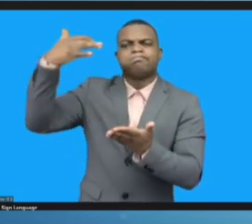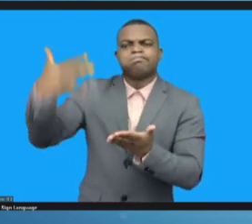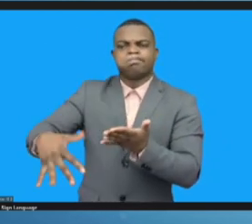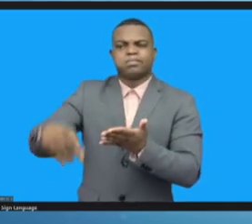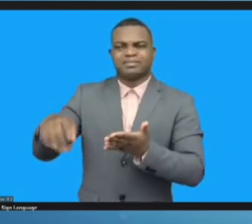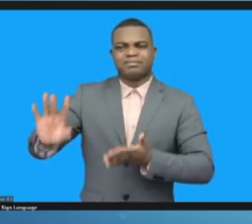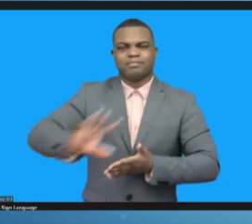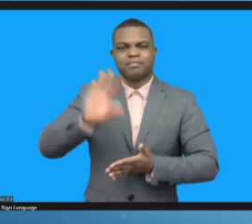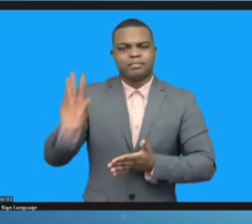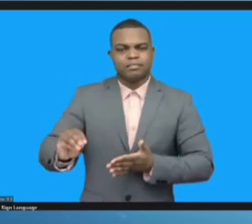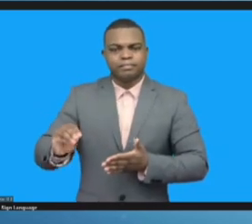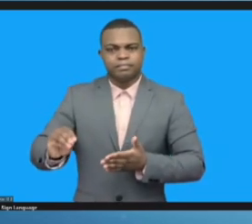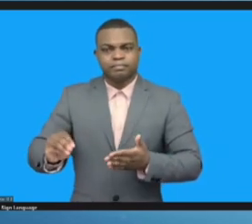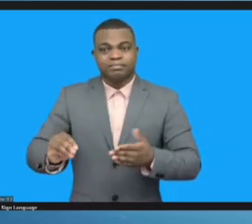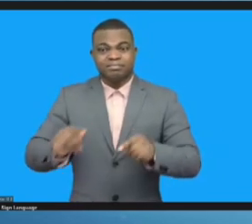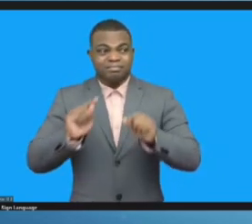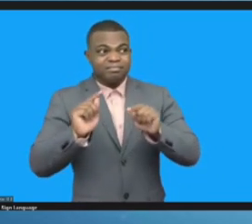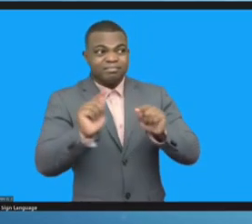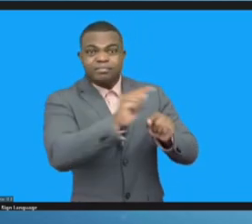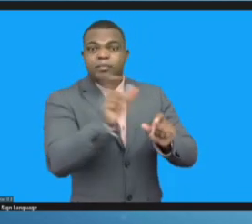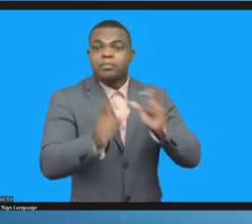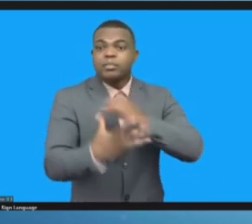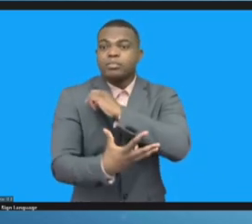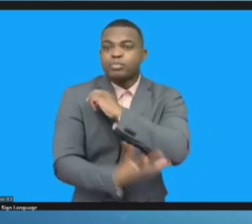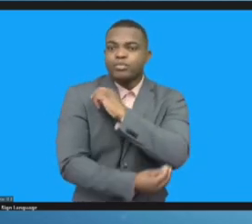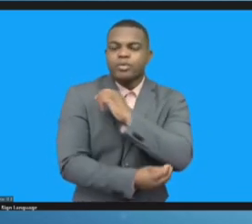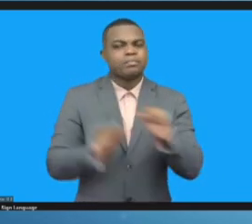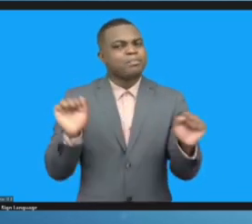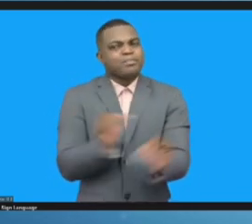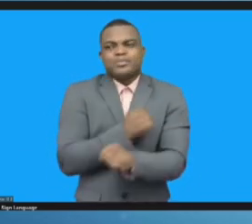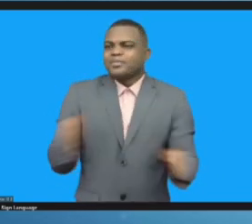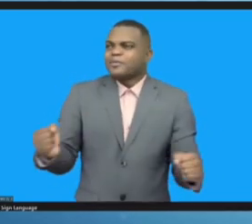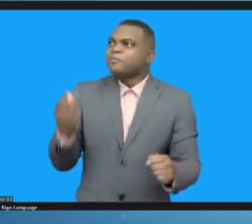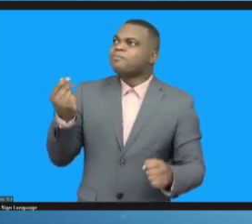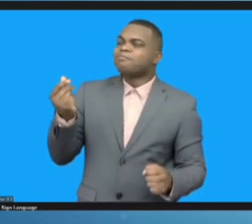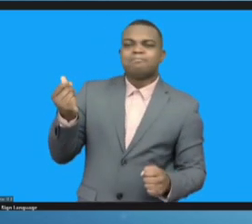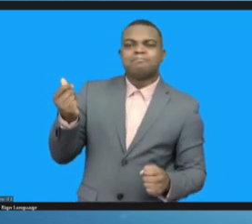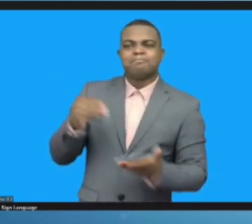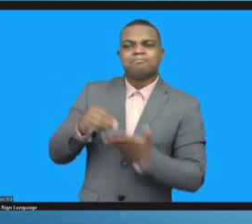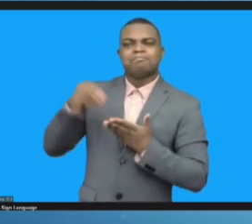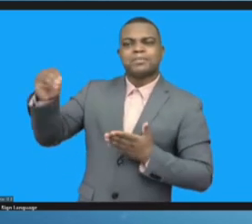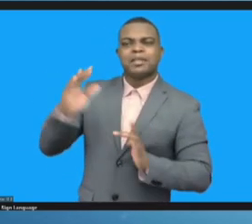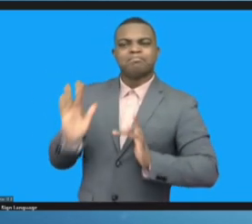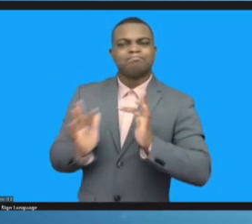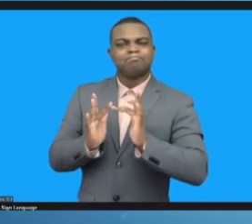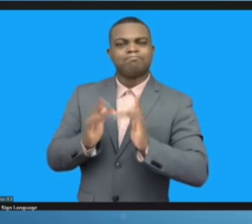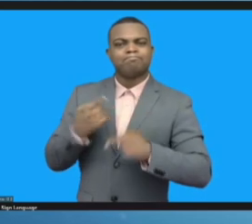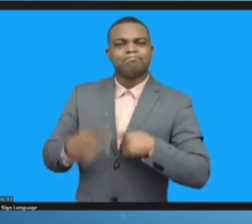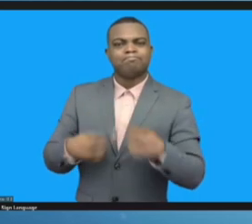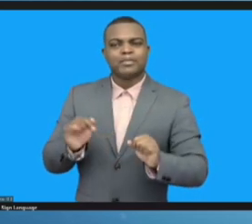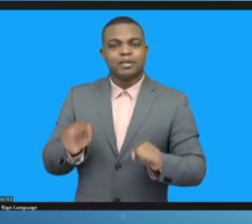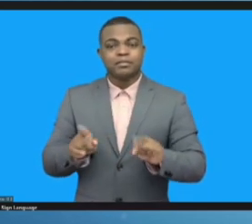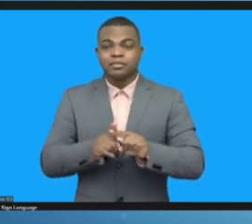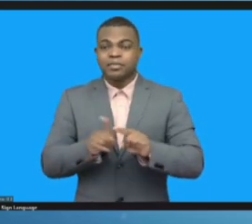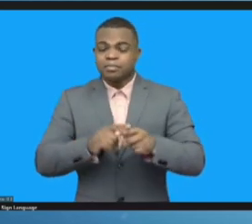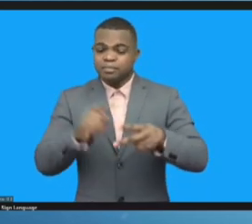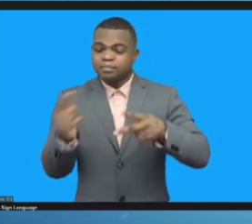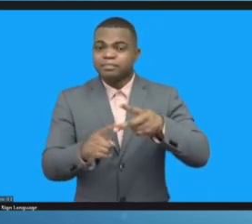These skill gaps have been further exacerbated by the COVID-19 pandemic, where the expansion of online